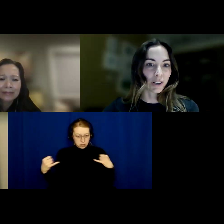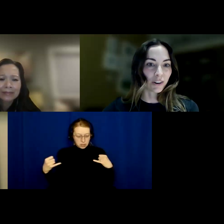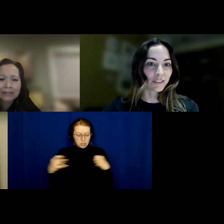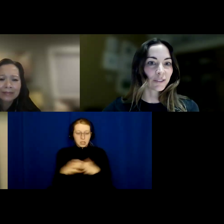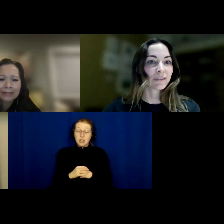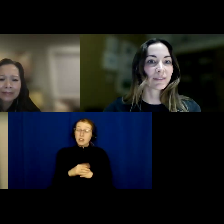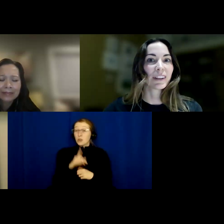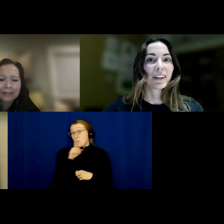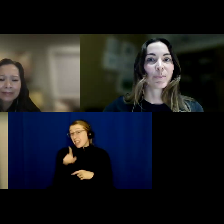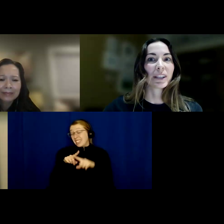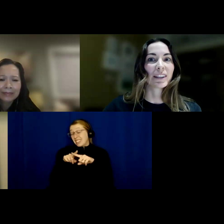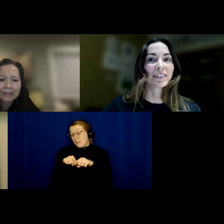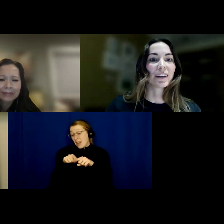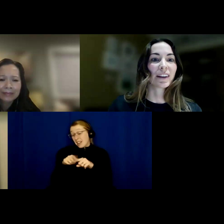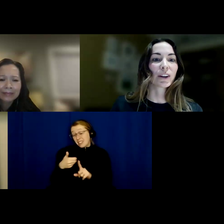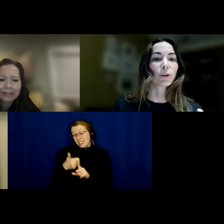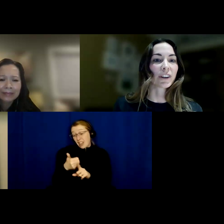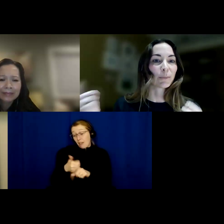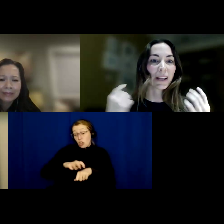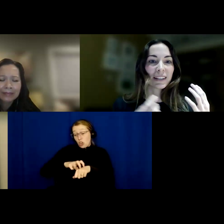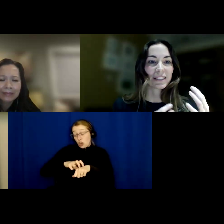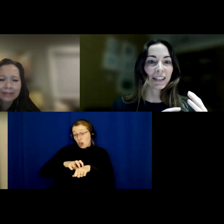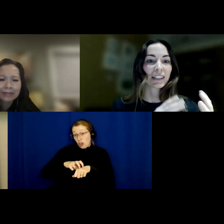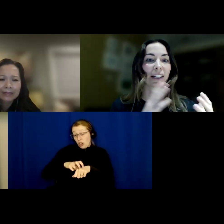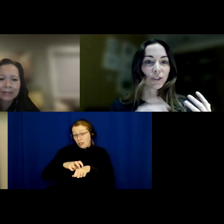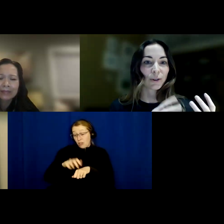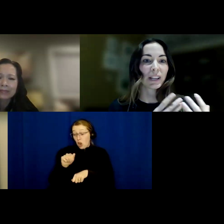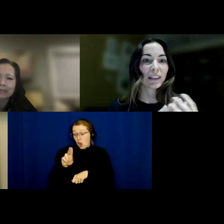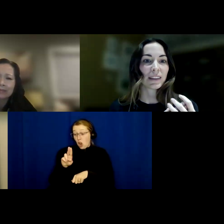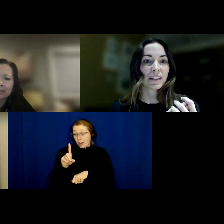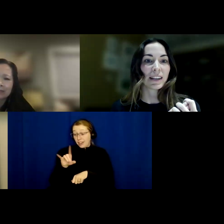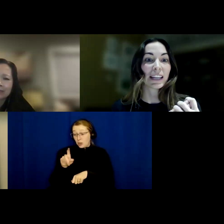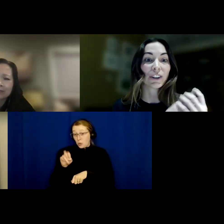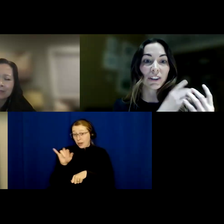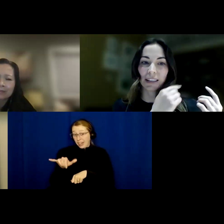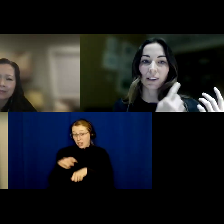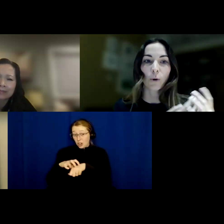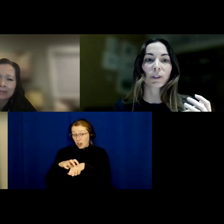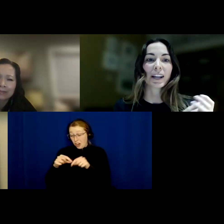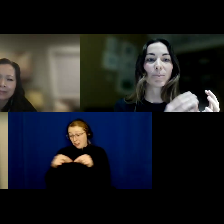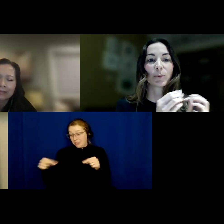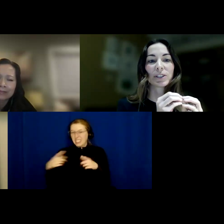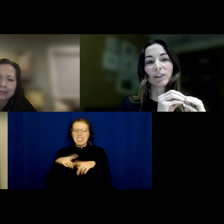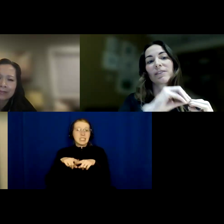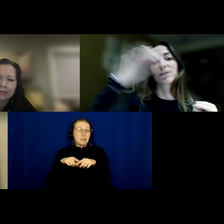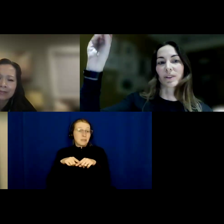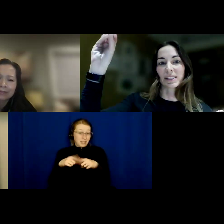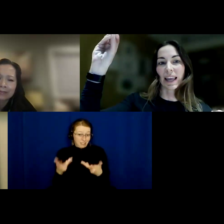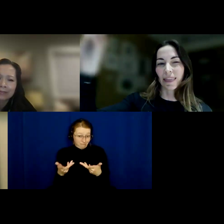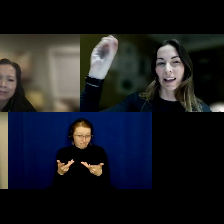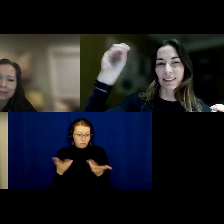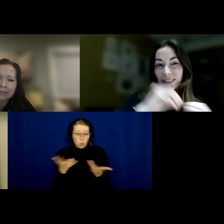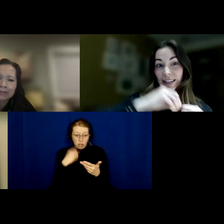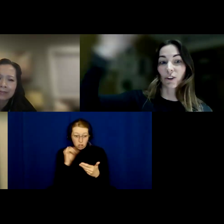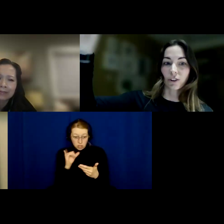the auditory nerve, because a cochlear implant is like an electrode in the cochlea, but we still have to sort